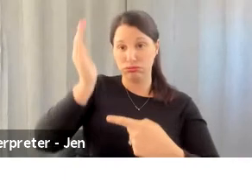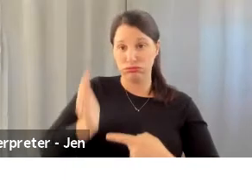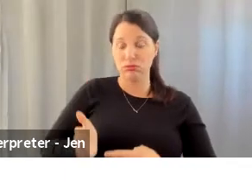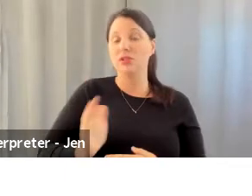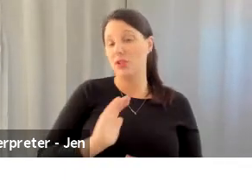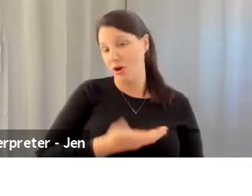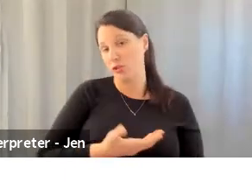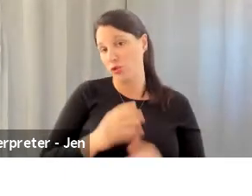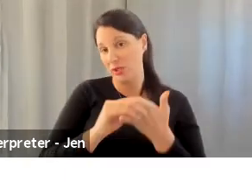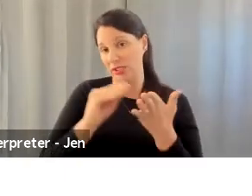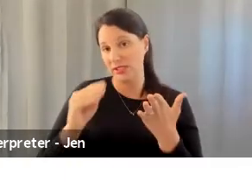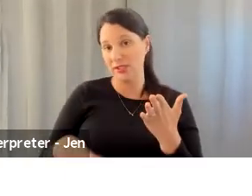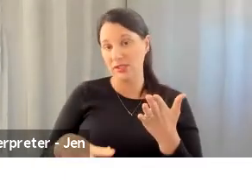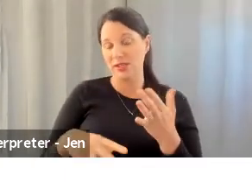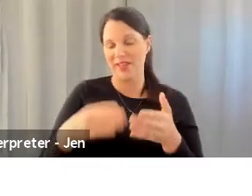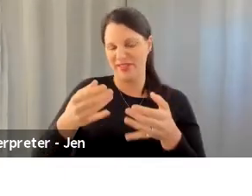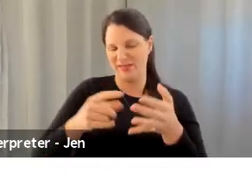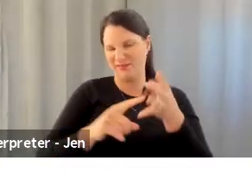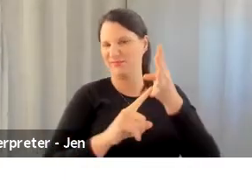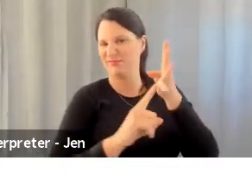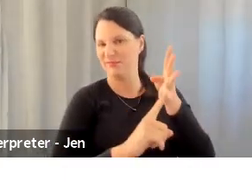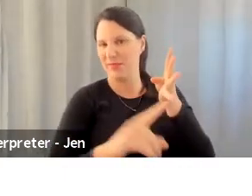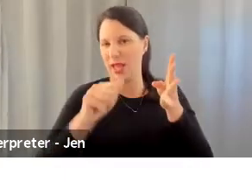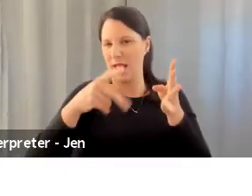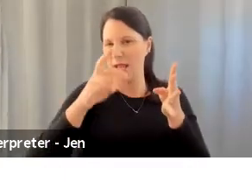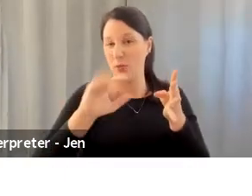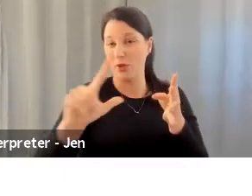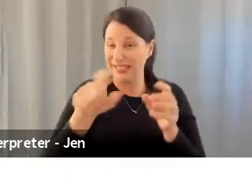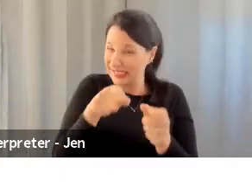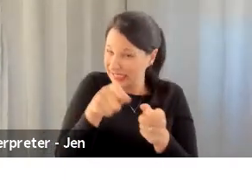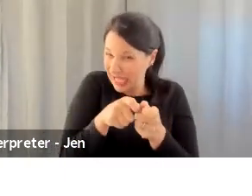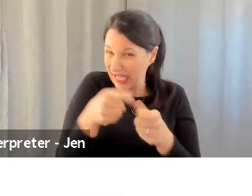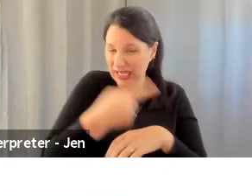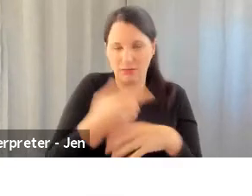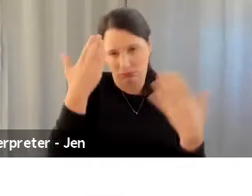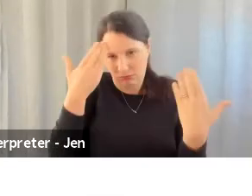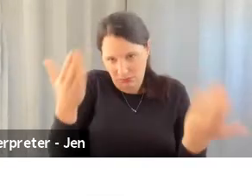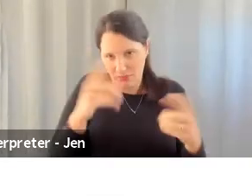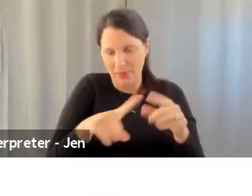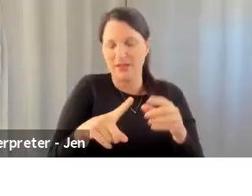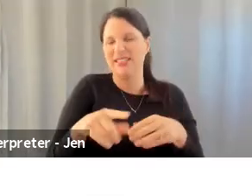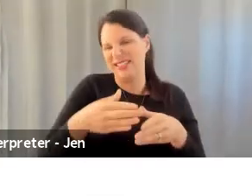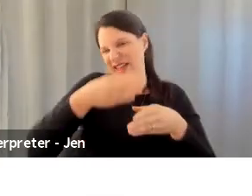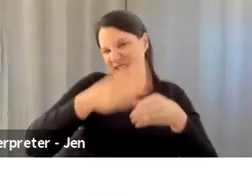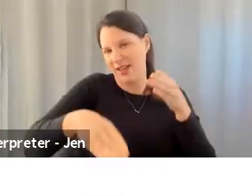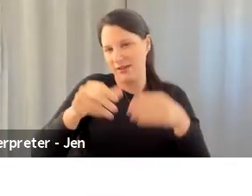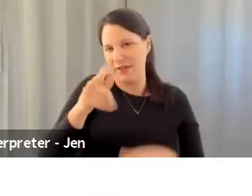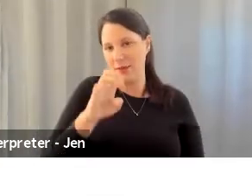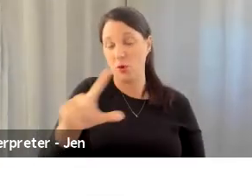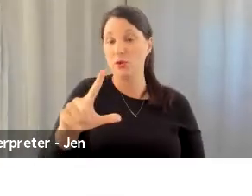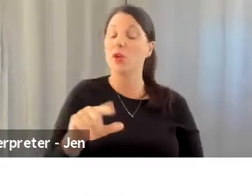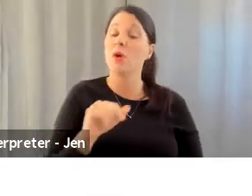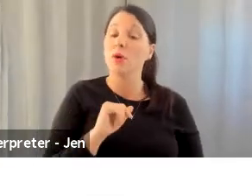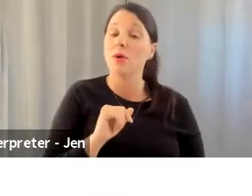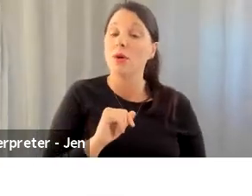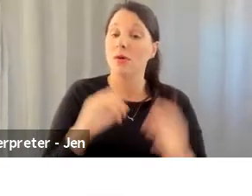exact date, but at the end of April, we'll have a website up with all of the dates and how you can sign up and attend. But I hope you all think about